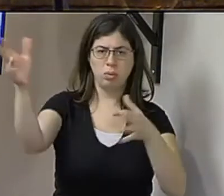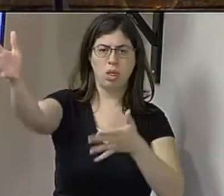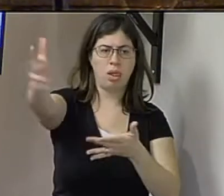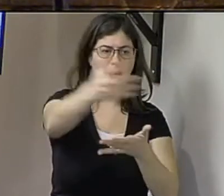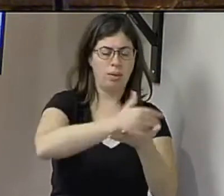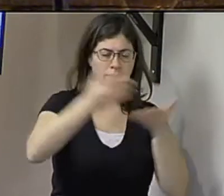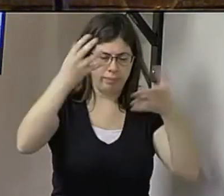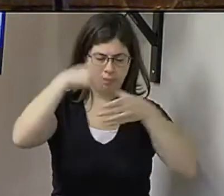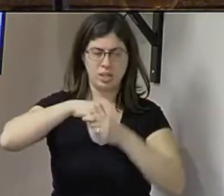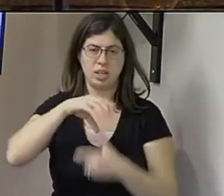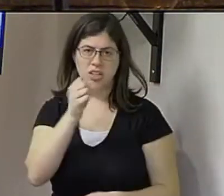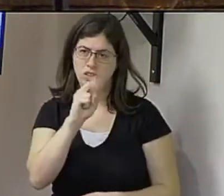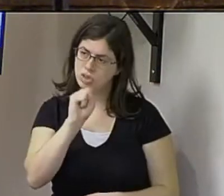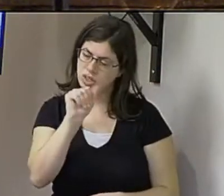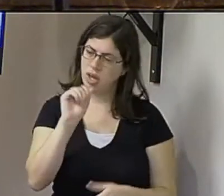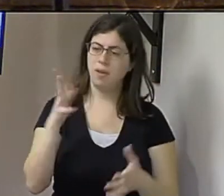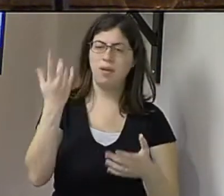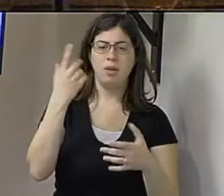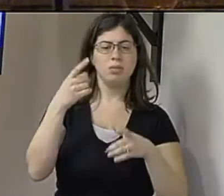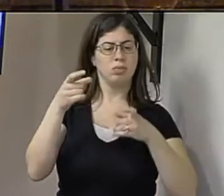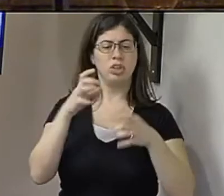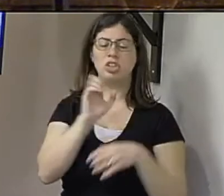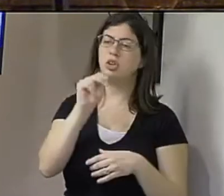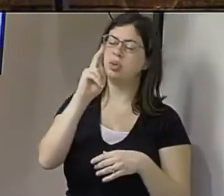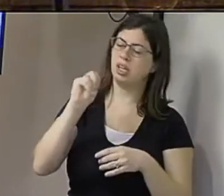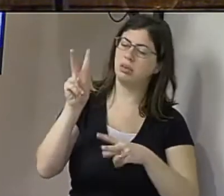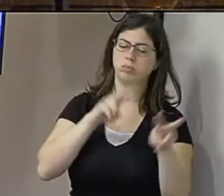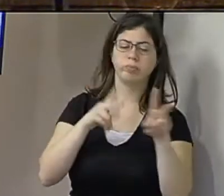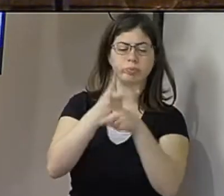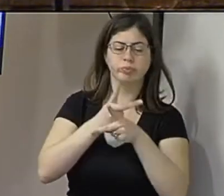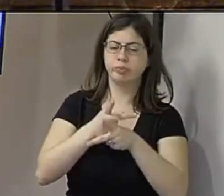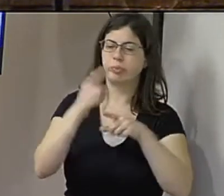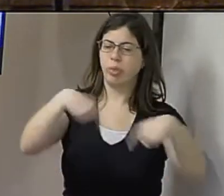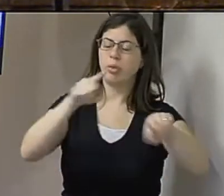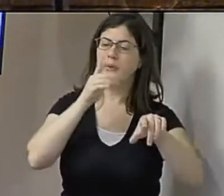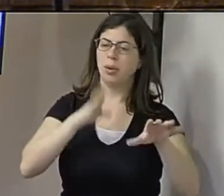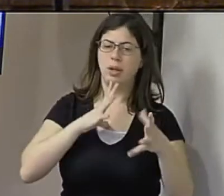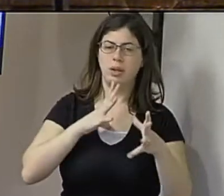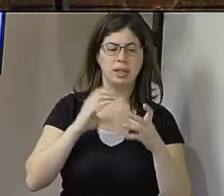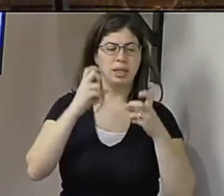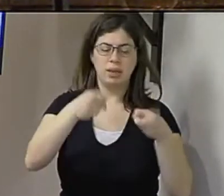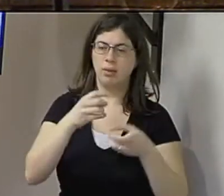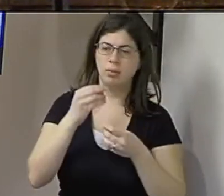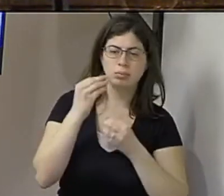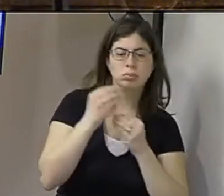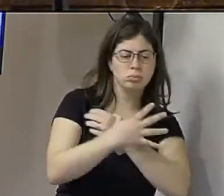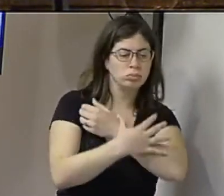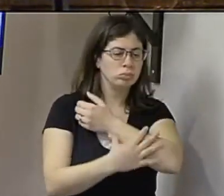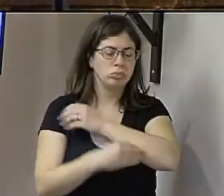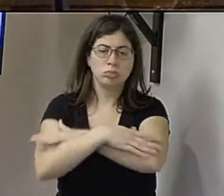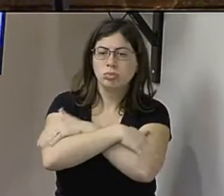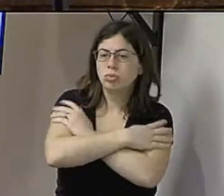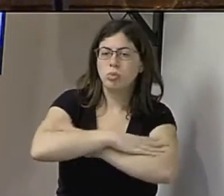to the harem in Susa the citadel under custody of Haggai, the king's eunuch, who's in charge of the women. Let their cosmetics be given them, and let the young woman